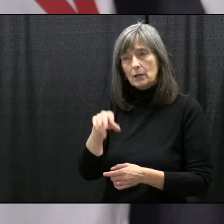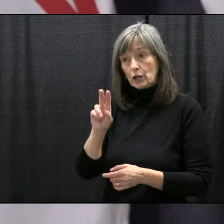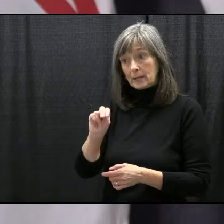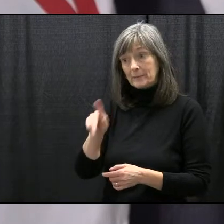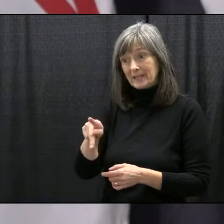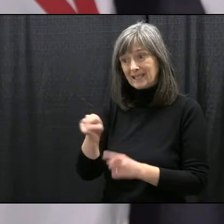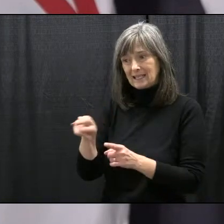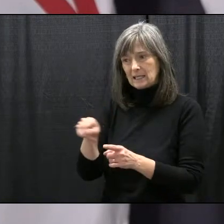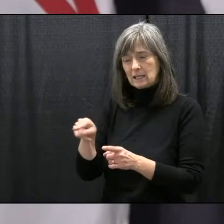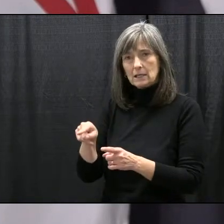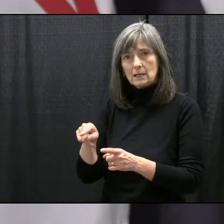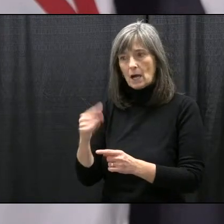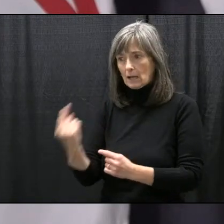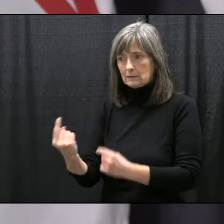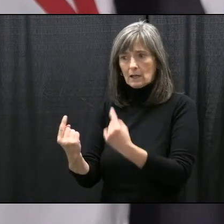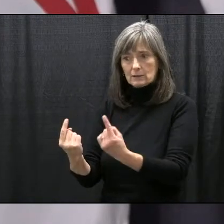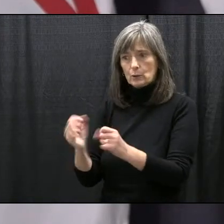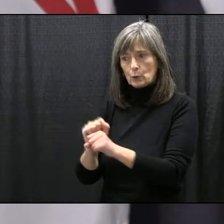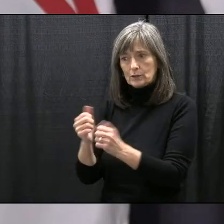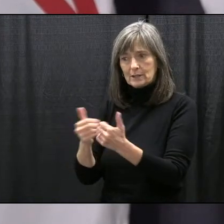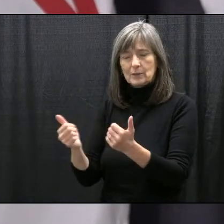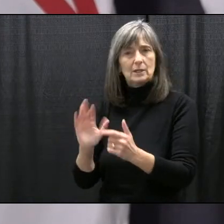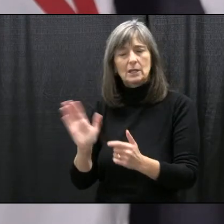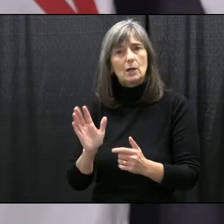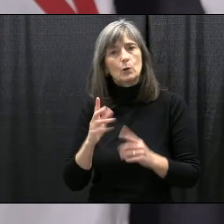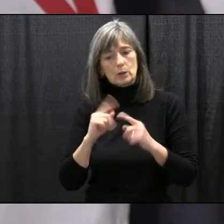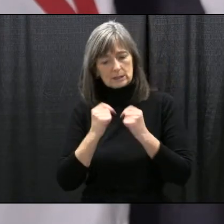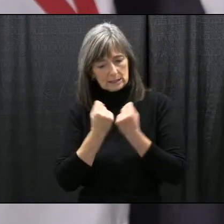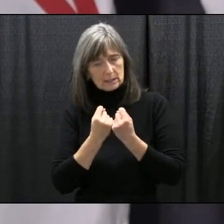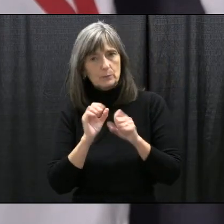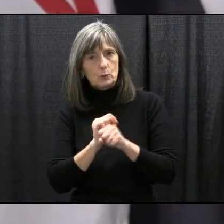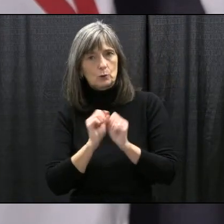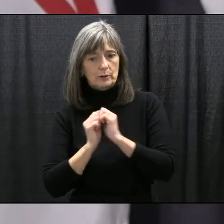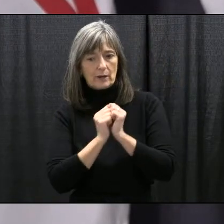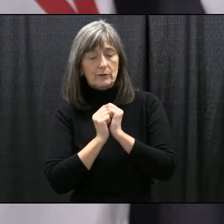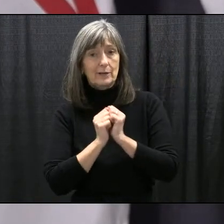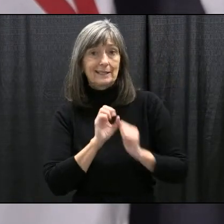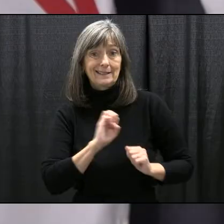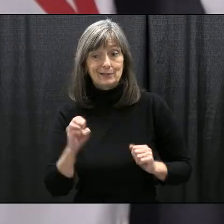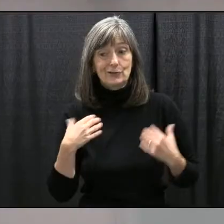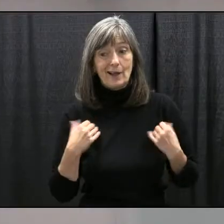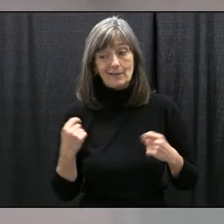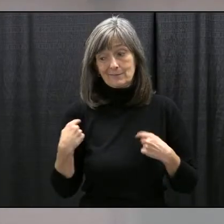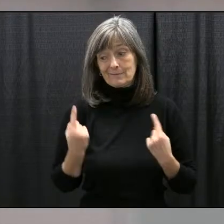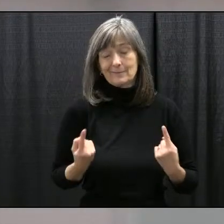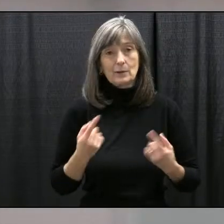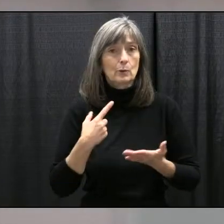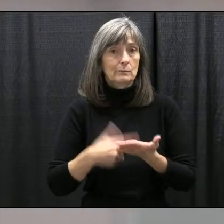team right, and that's what Eastern Health have been doing over the last little while.